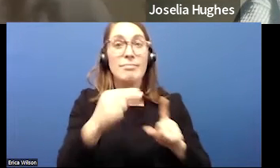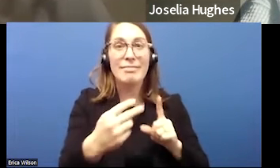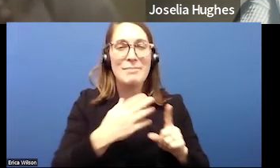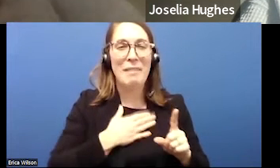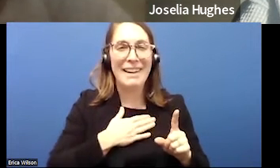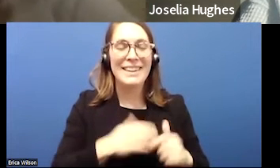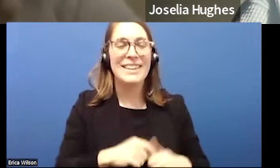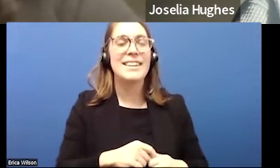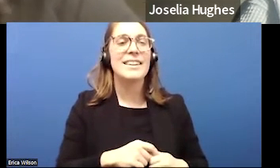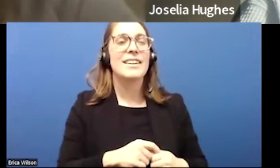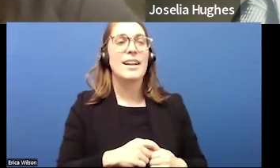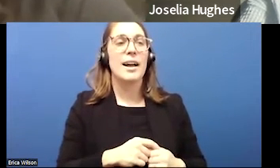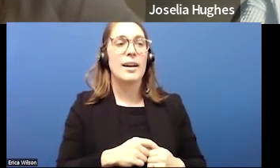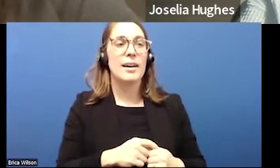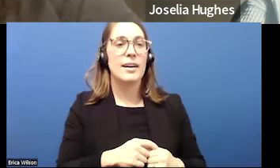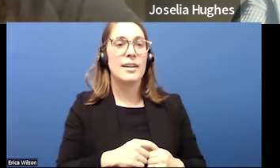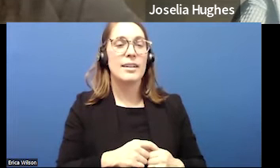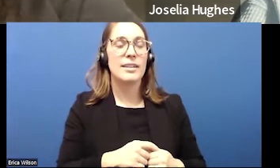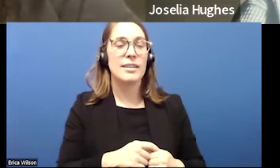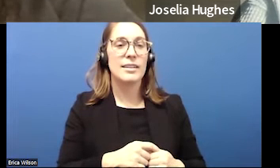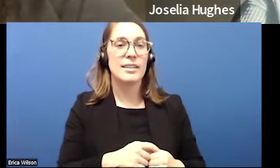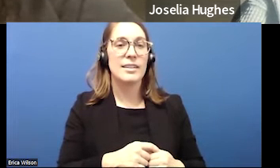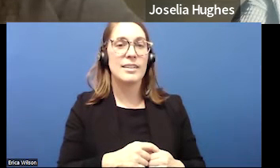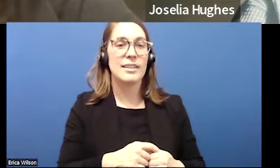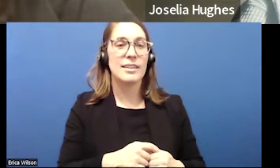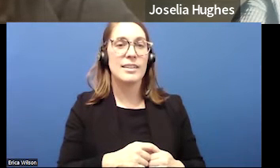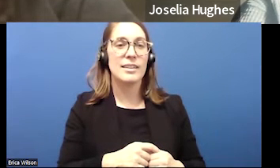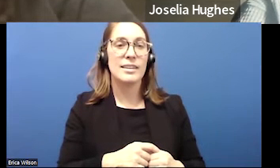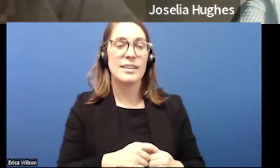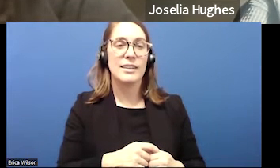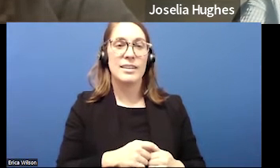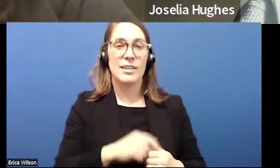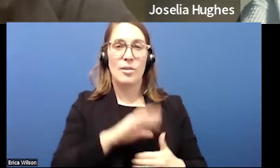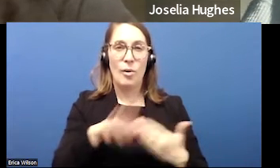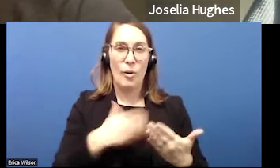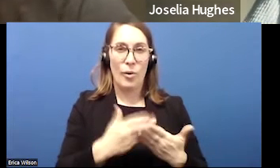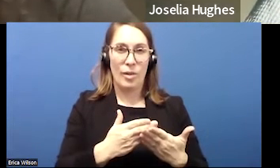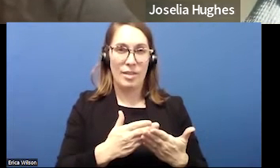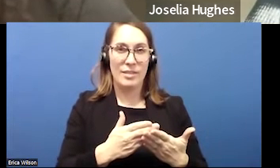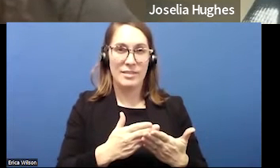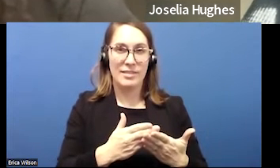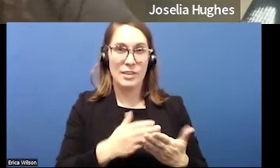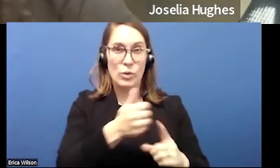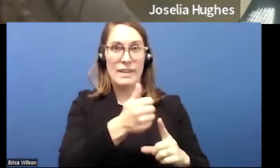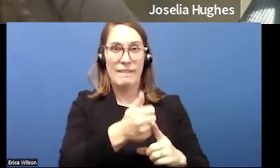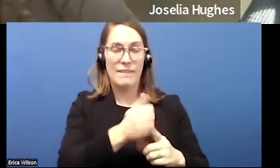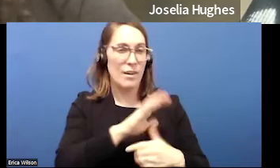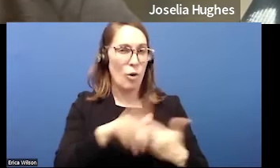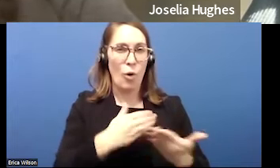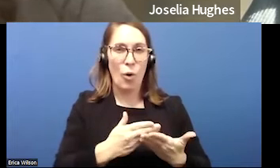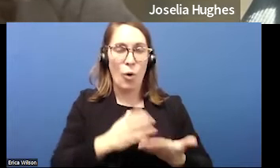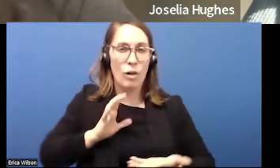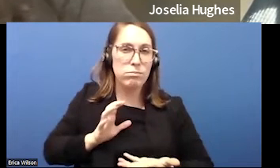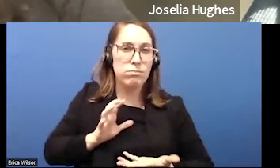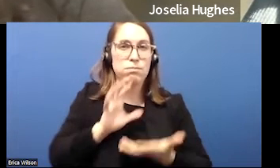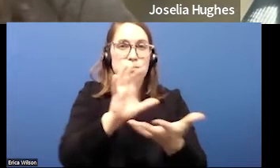think about it is bringing all parts of yourself